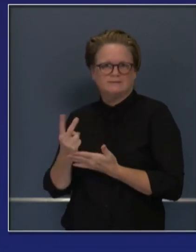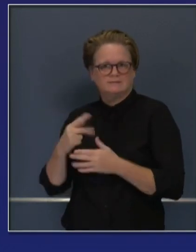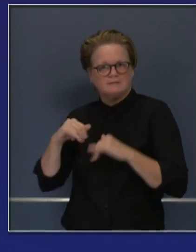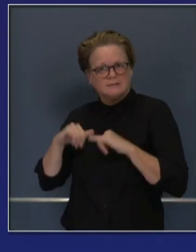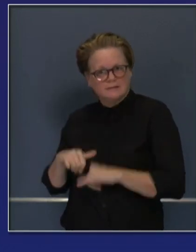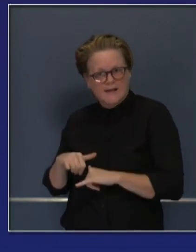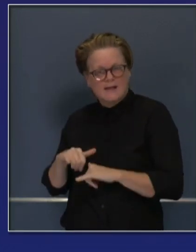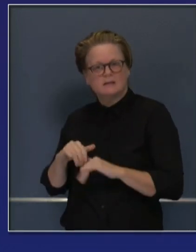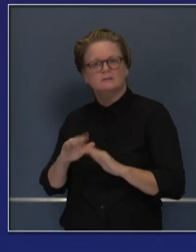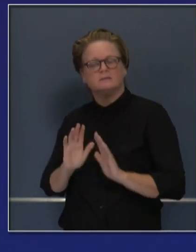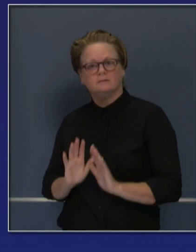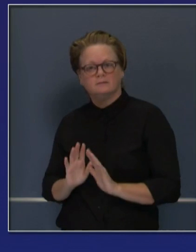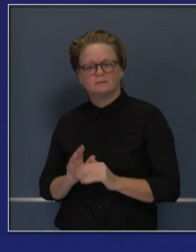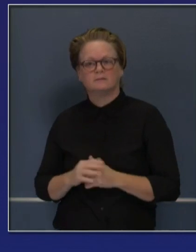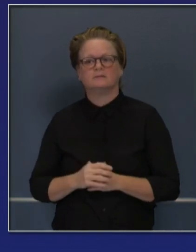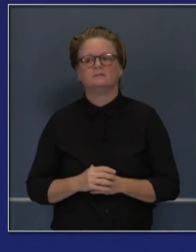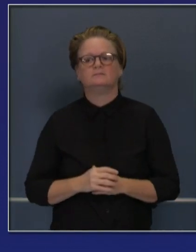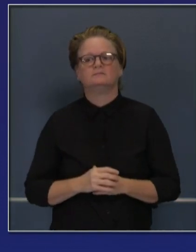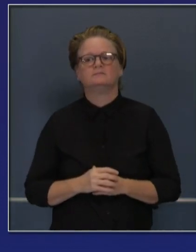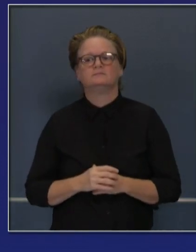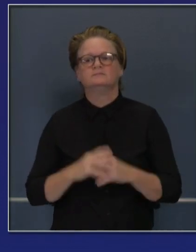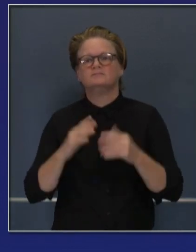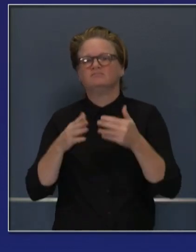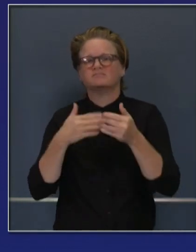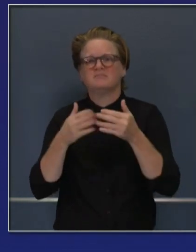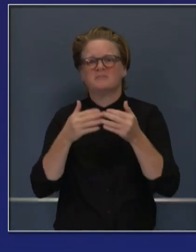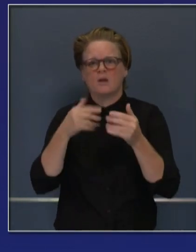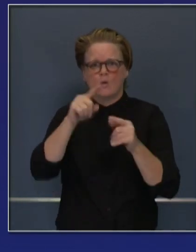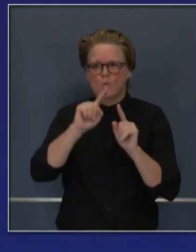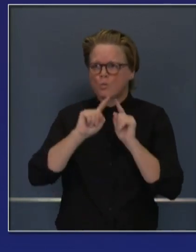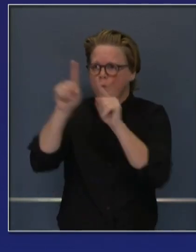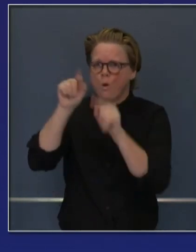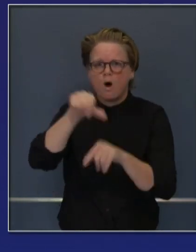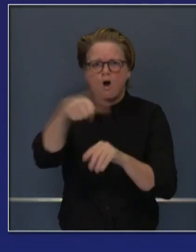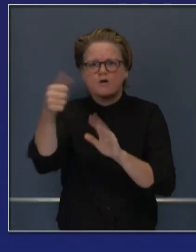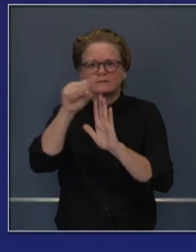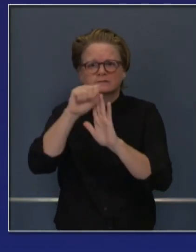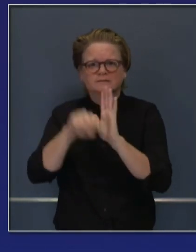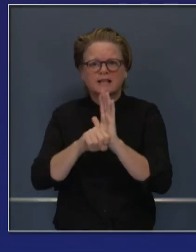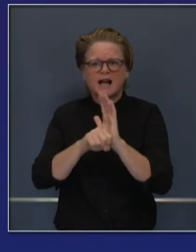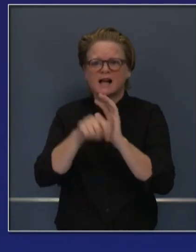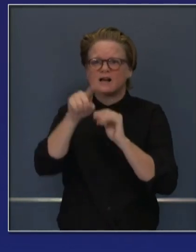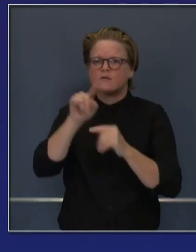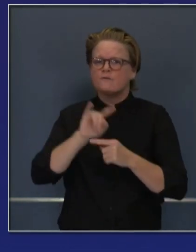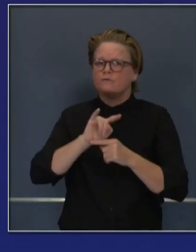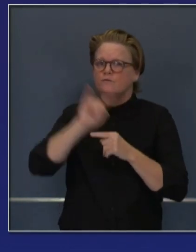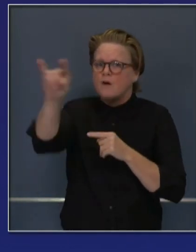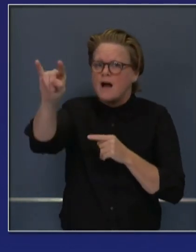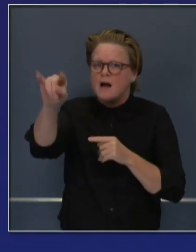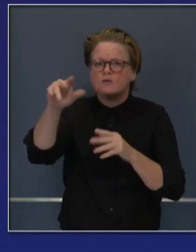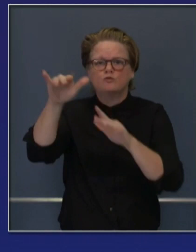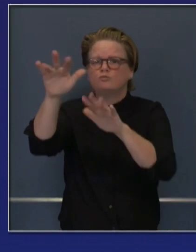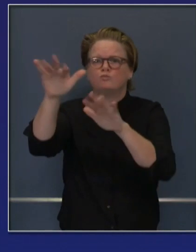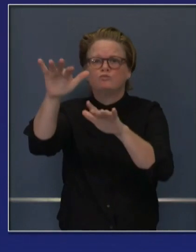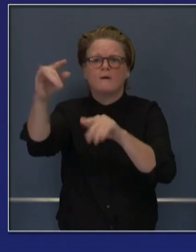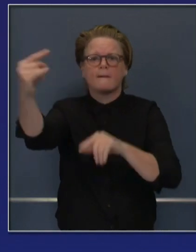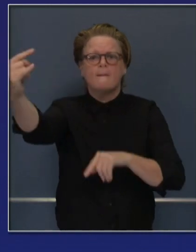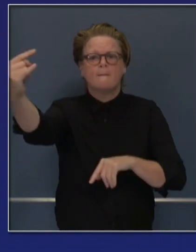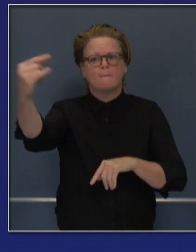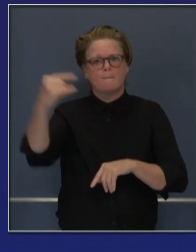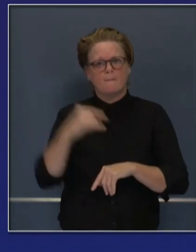seeing in the middle part of our country. And overall, if possible, stay local. Stay within